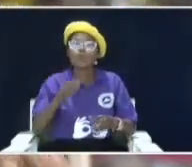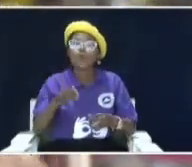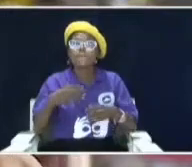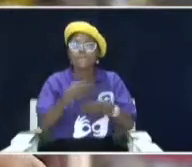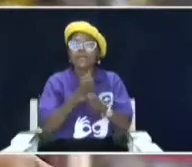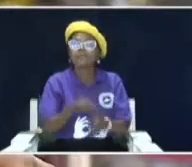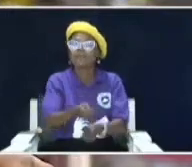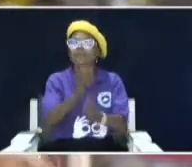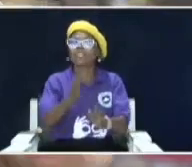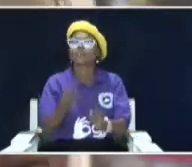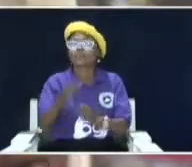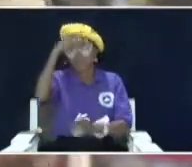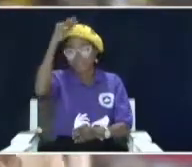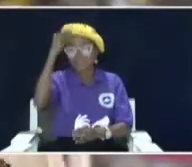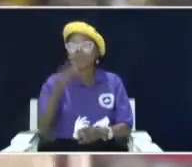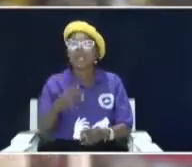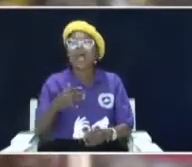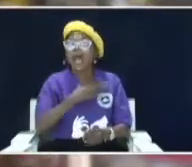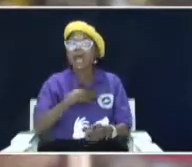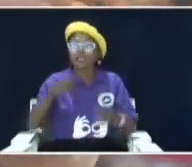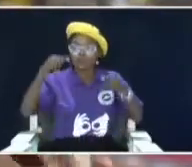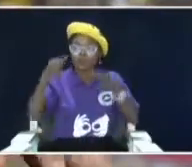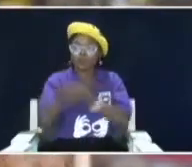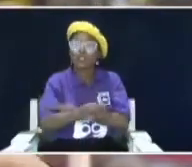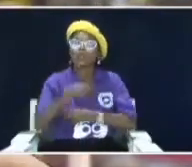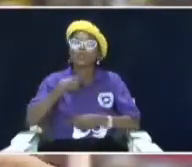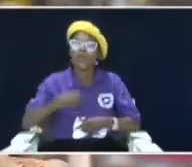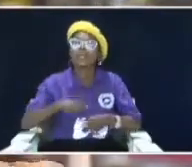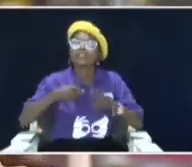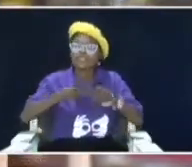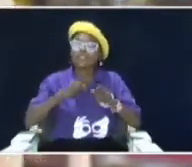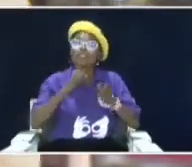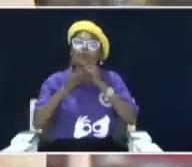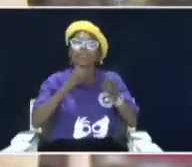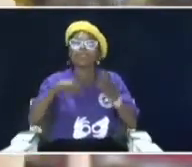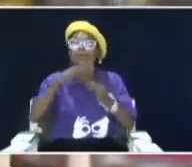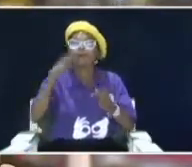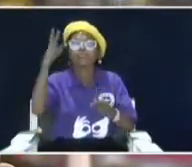Peter. Because he followed him to win souls.